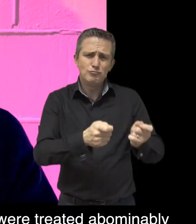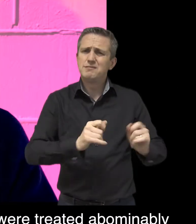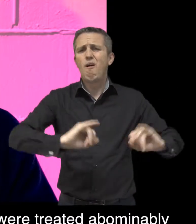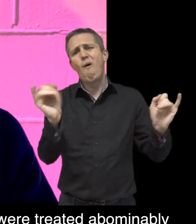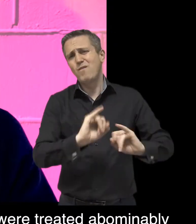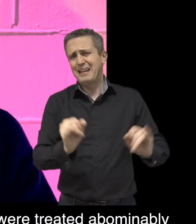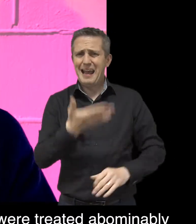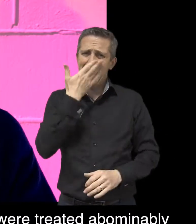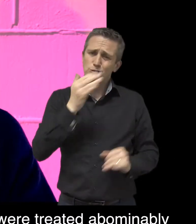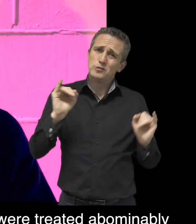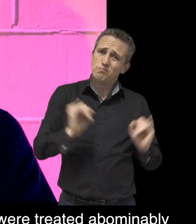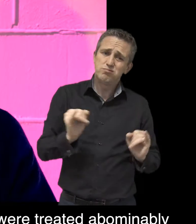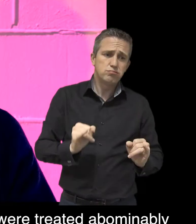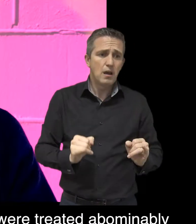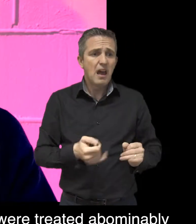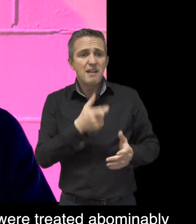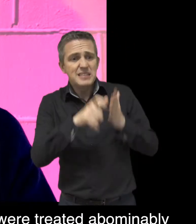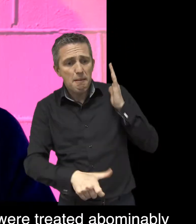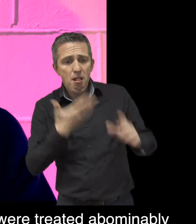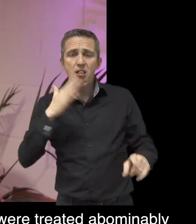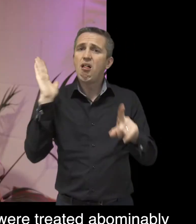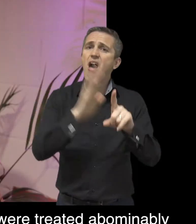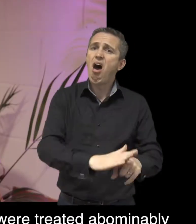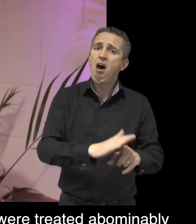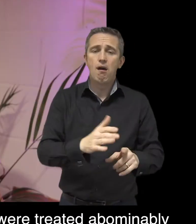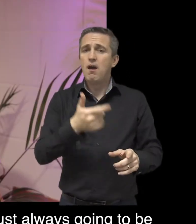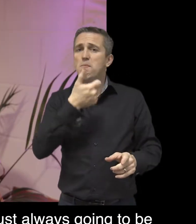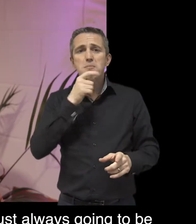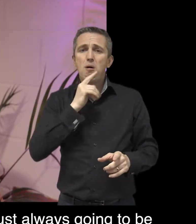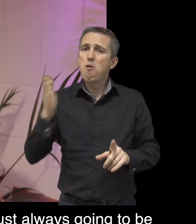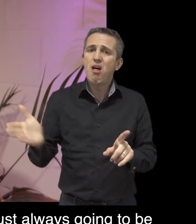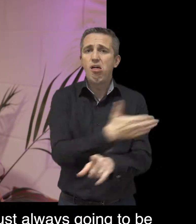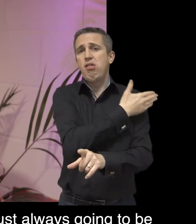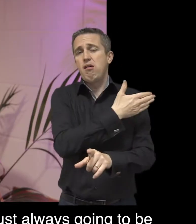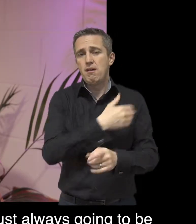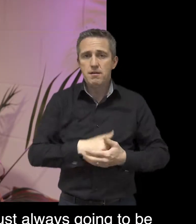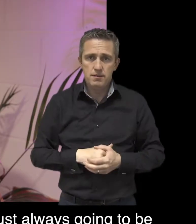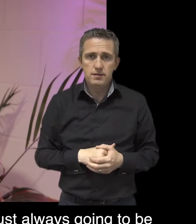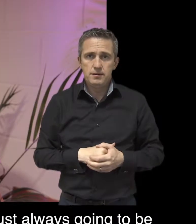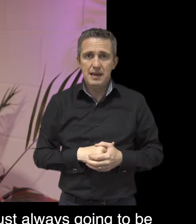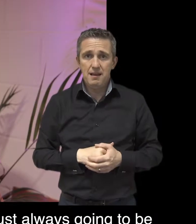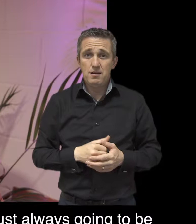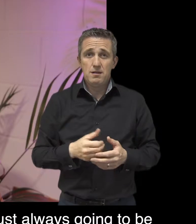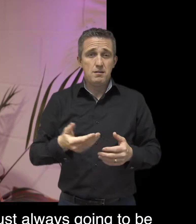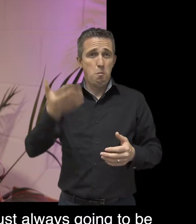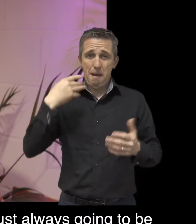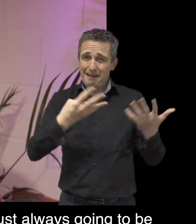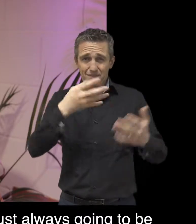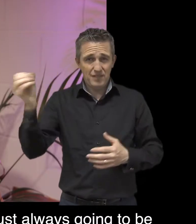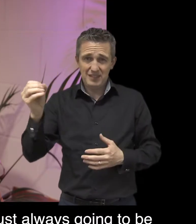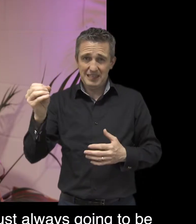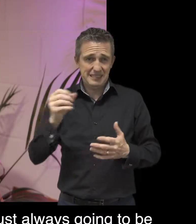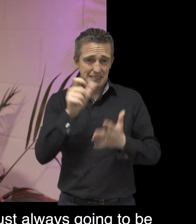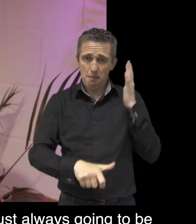abominably. You were written off, to be honest, and nobody considered doing anything for you. You were just always going to be